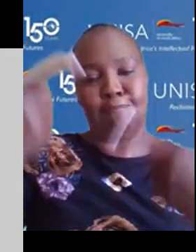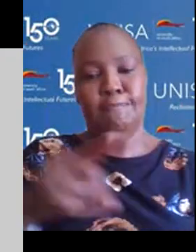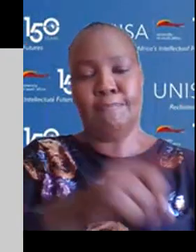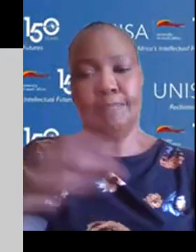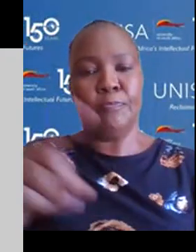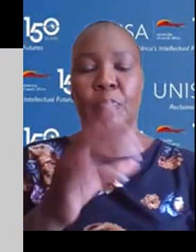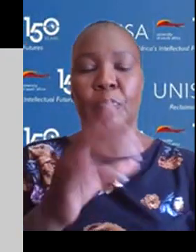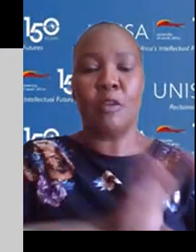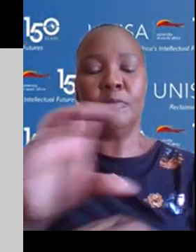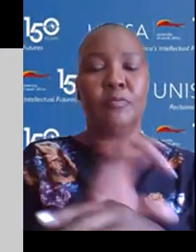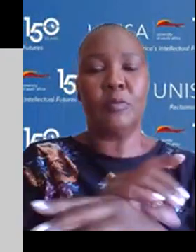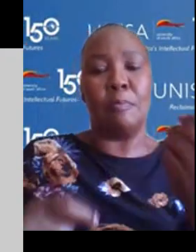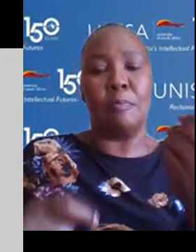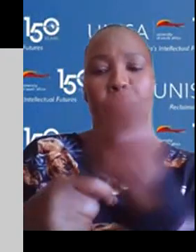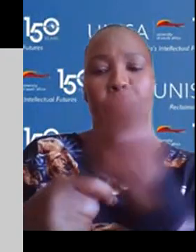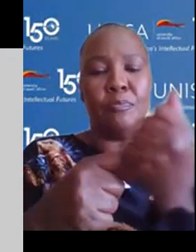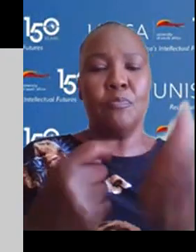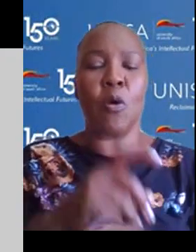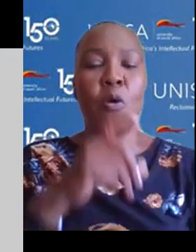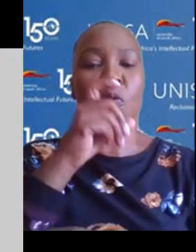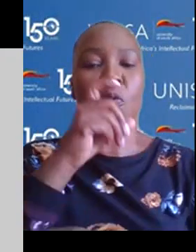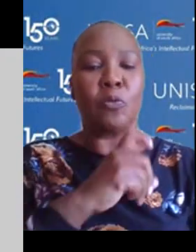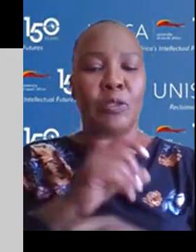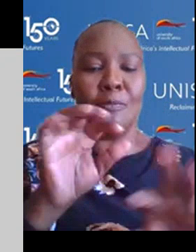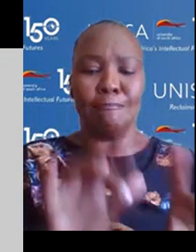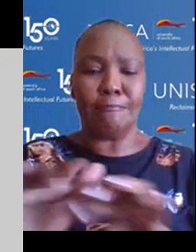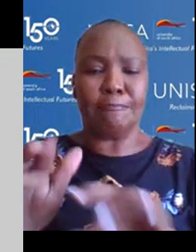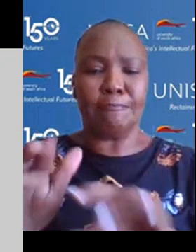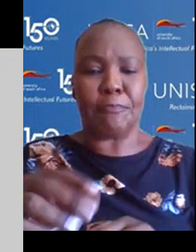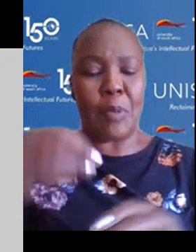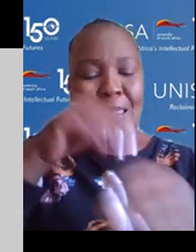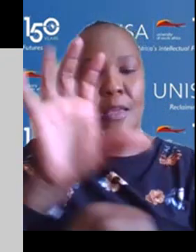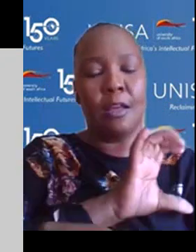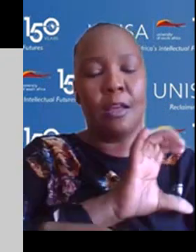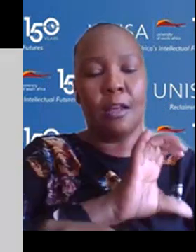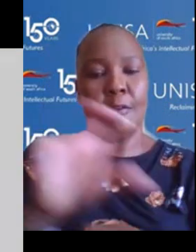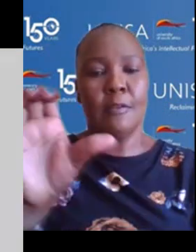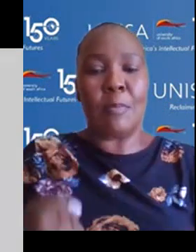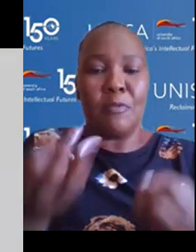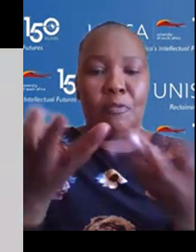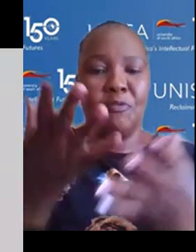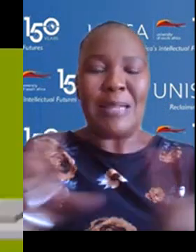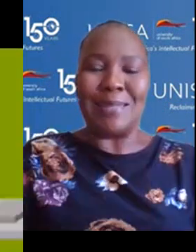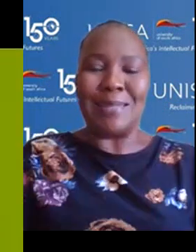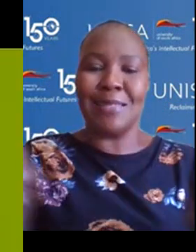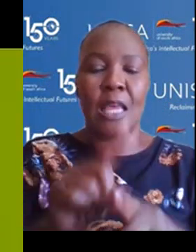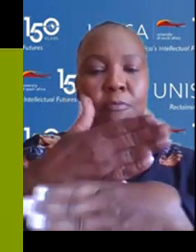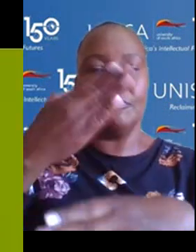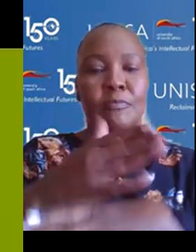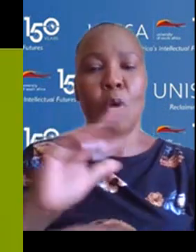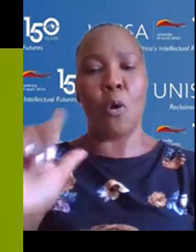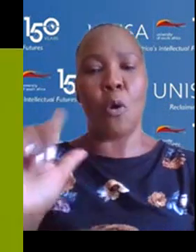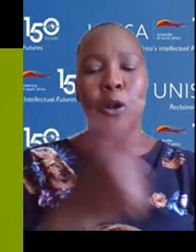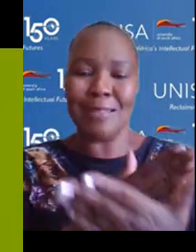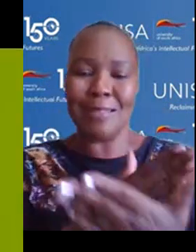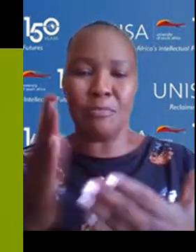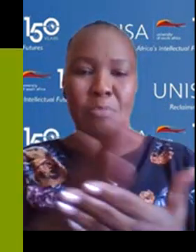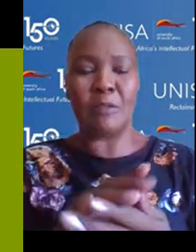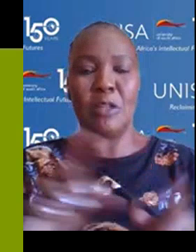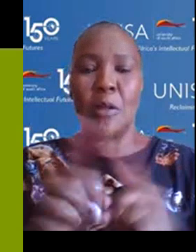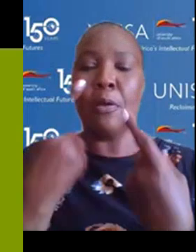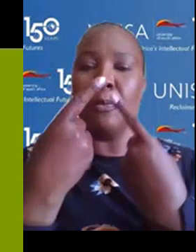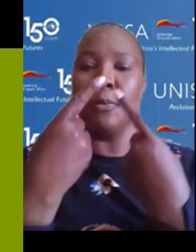physical mouse into your computer or use the touchpad that is built into some computers and provides the same function. All of these parts may not look the same